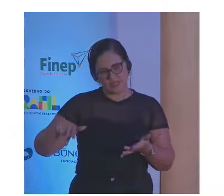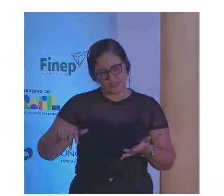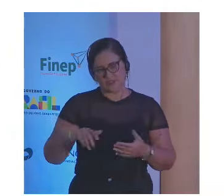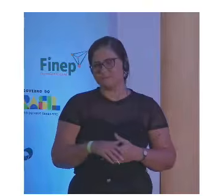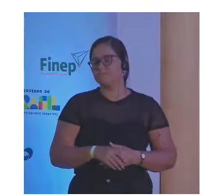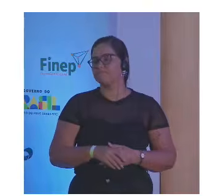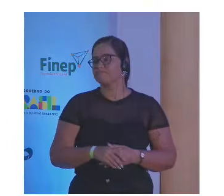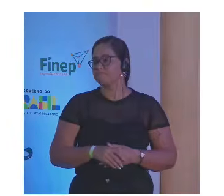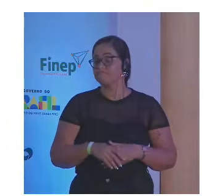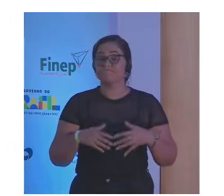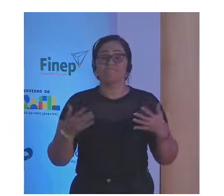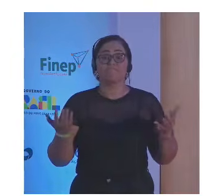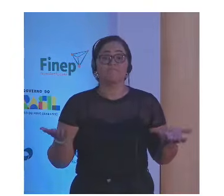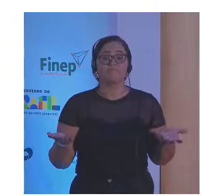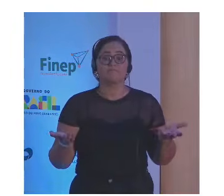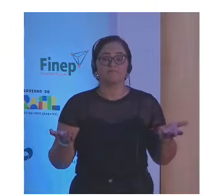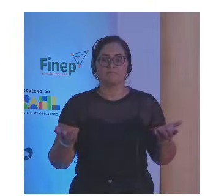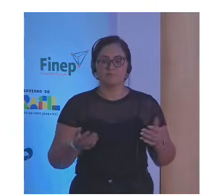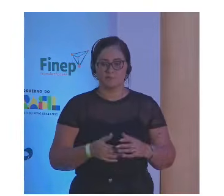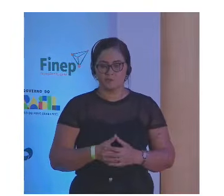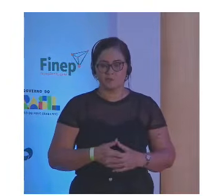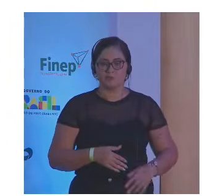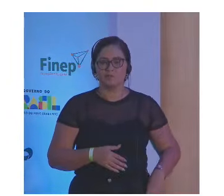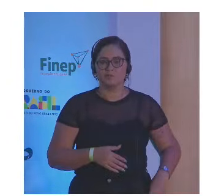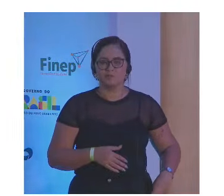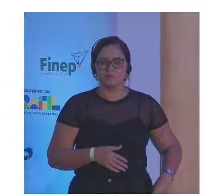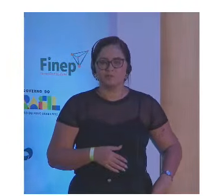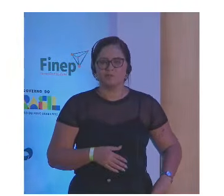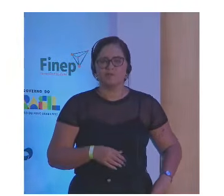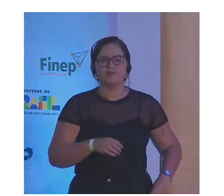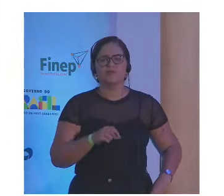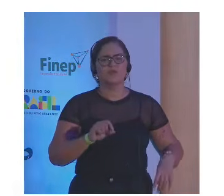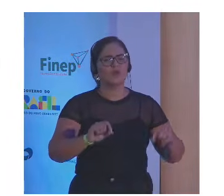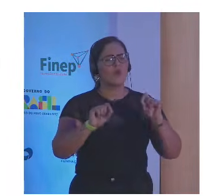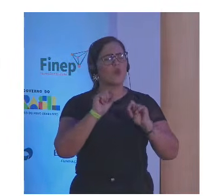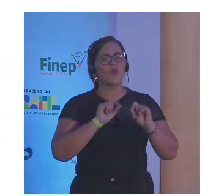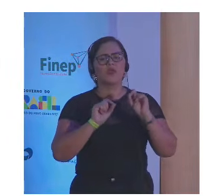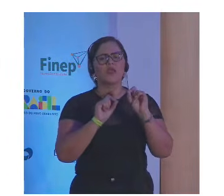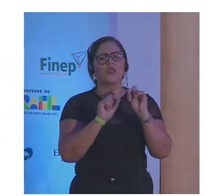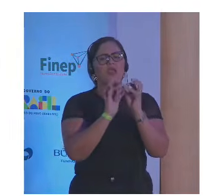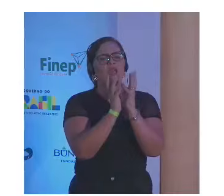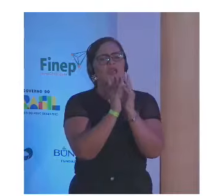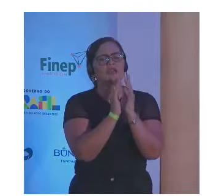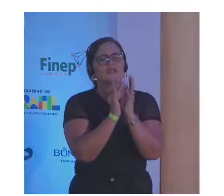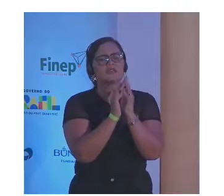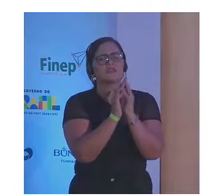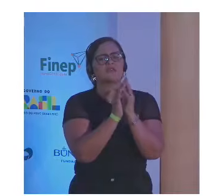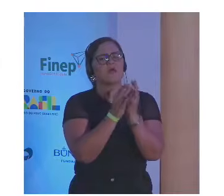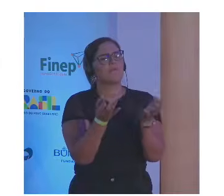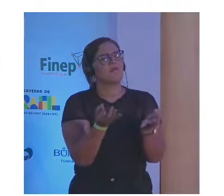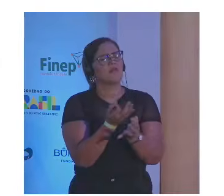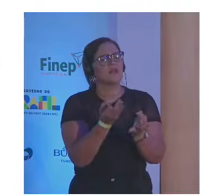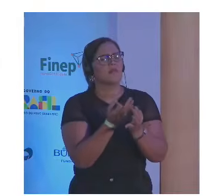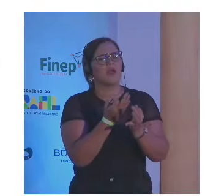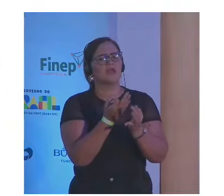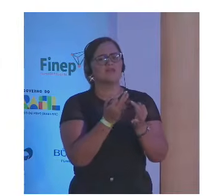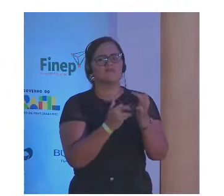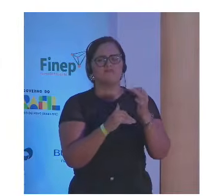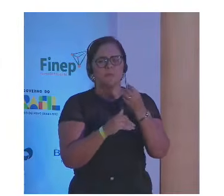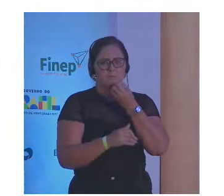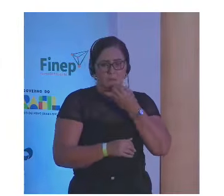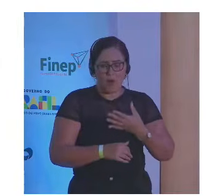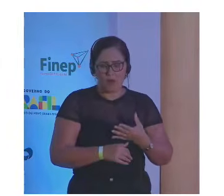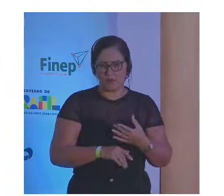So what is a perfectly healthy coral reef? Well, the first thing to note is reefs are